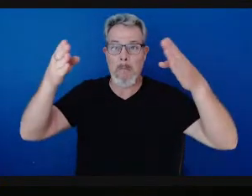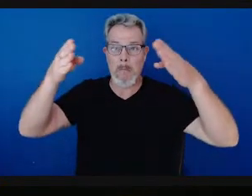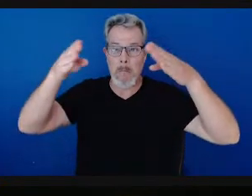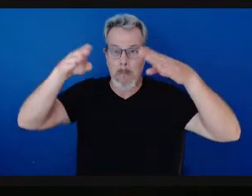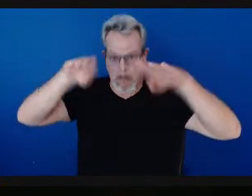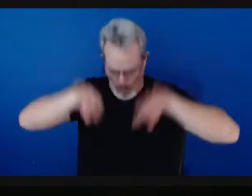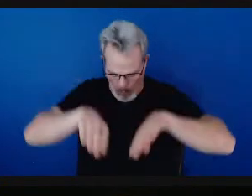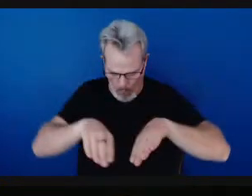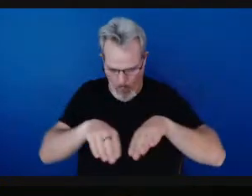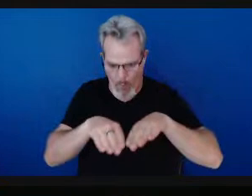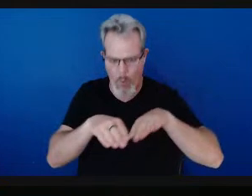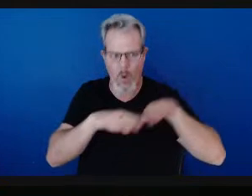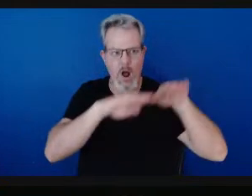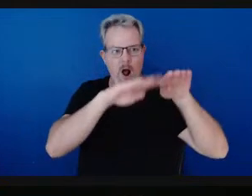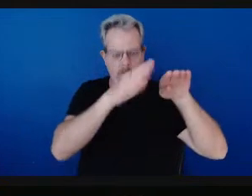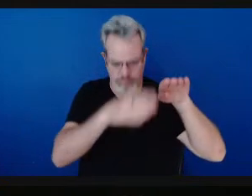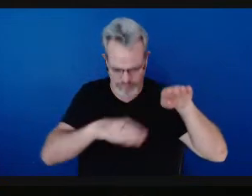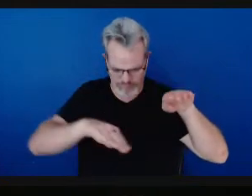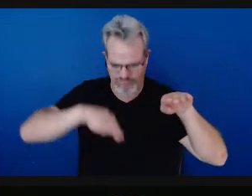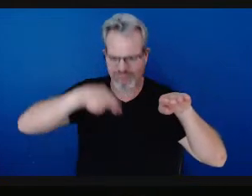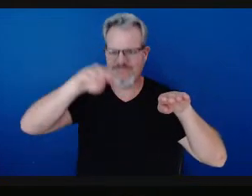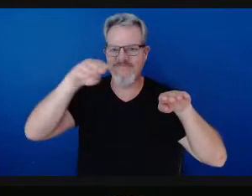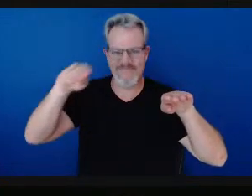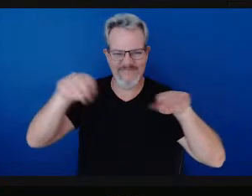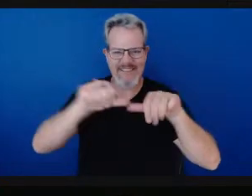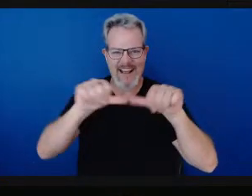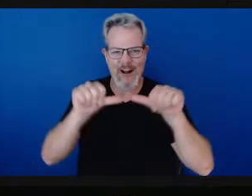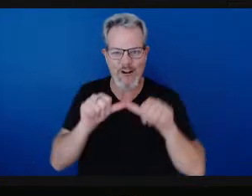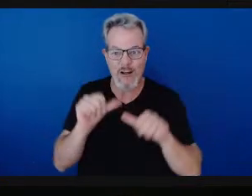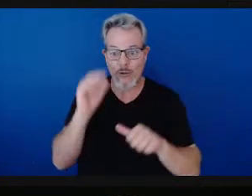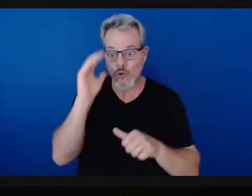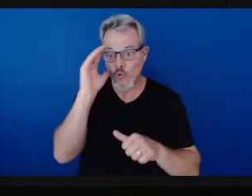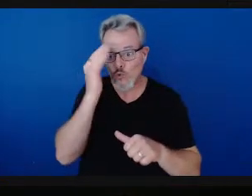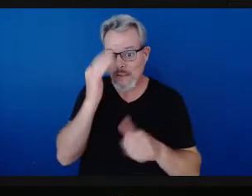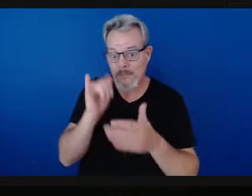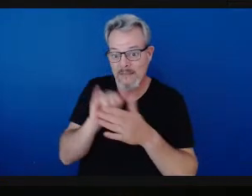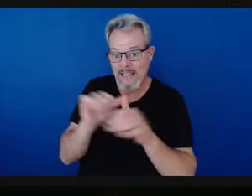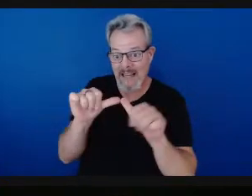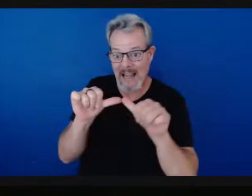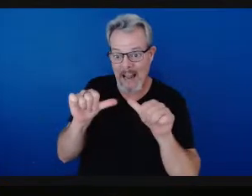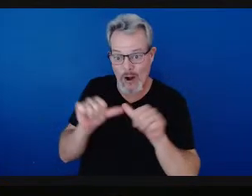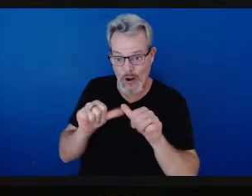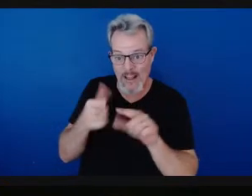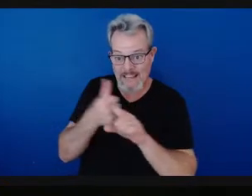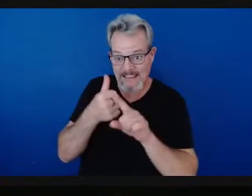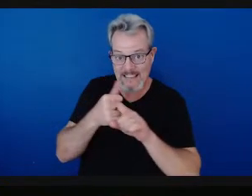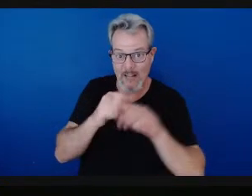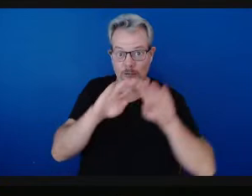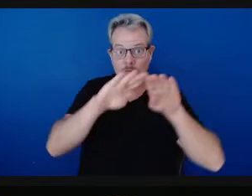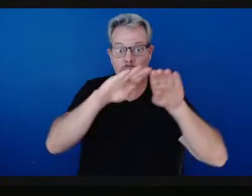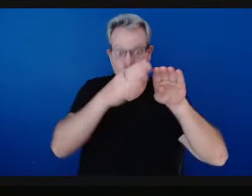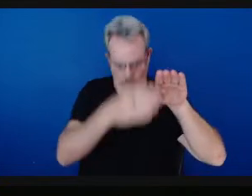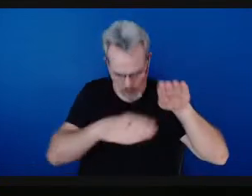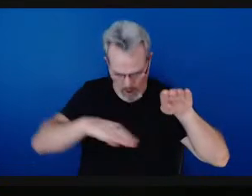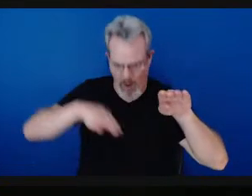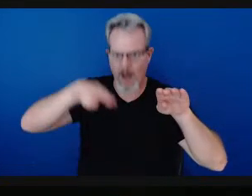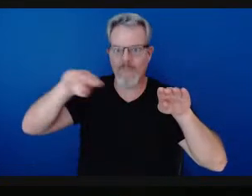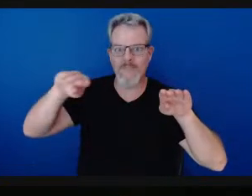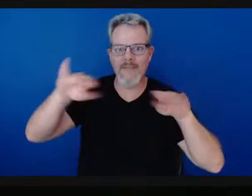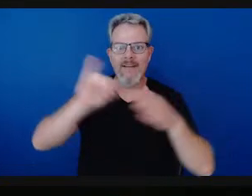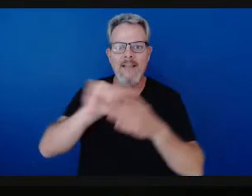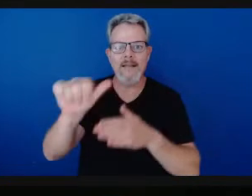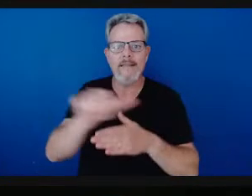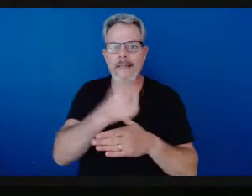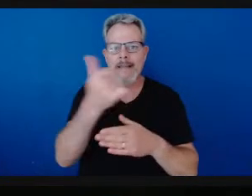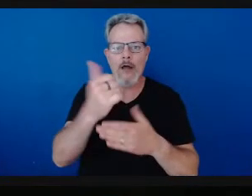out periodically all the way out. So it seems like this little jog that occurs right here is in fact another one of these